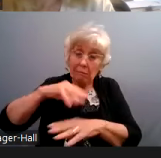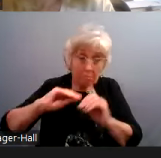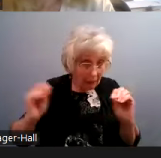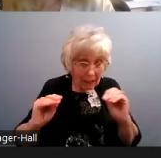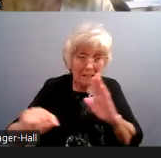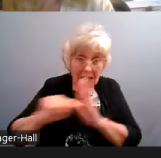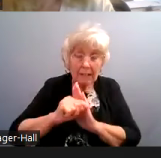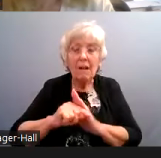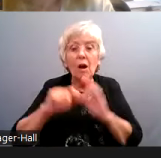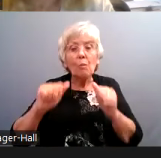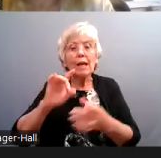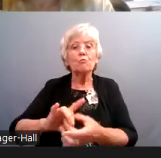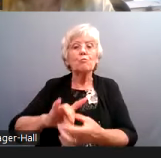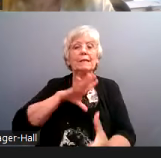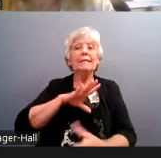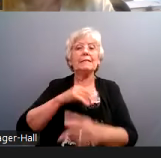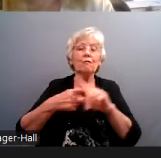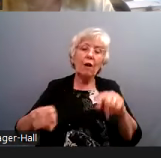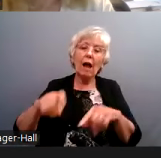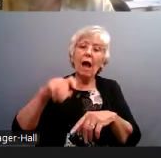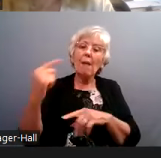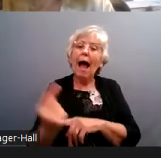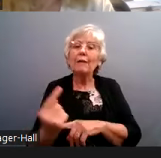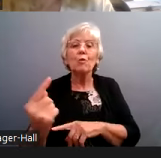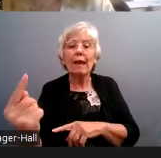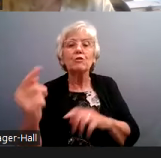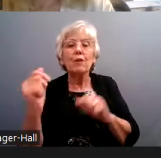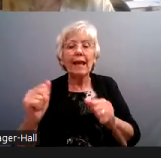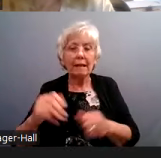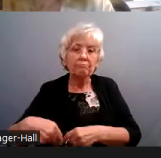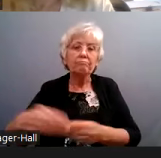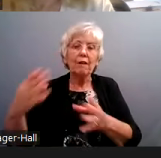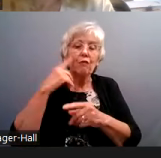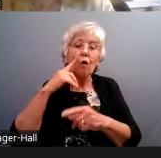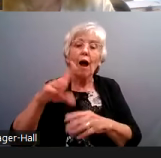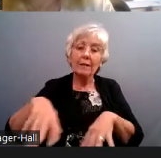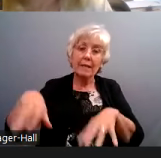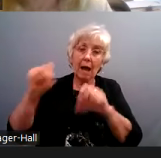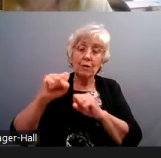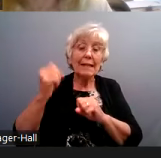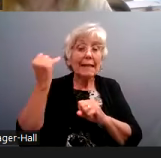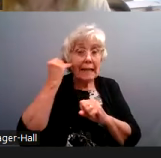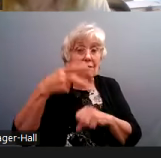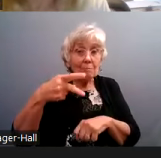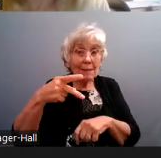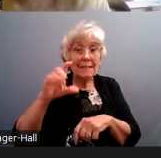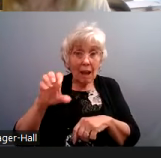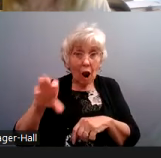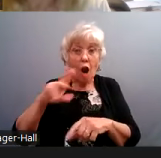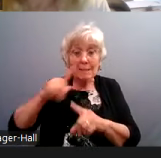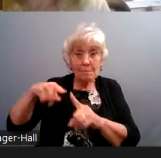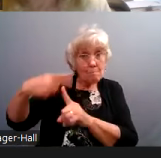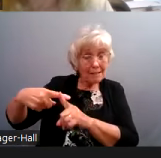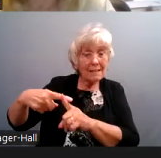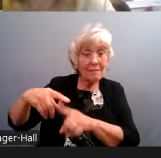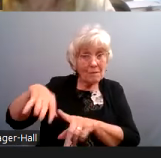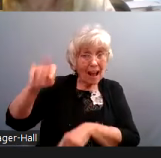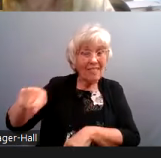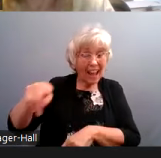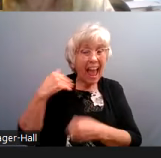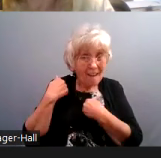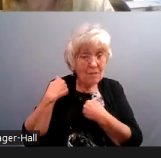can be available for adoption. But if the PCR is positive, then we're going to start them on the ringworm protocol and isolate